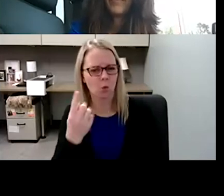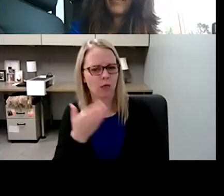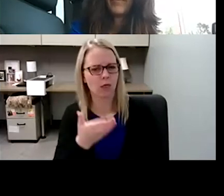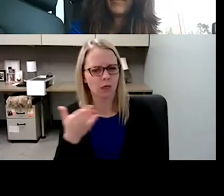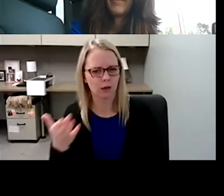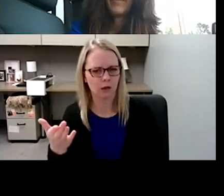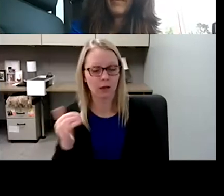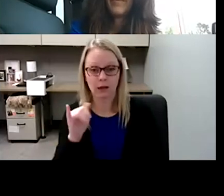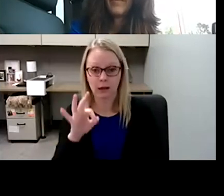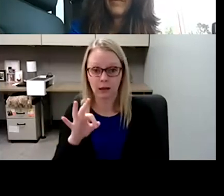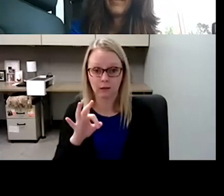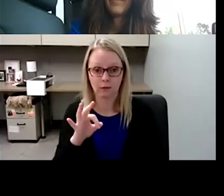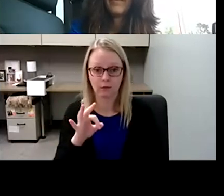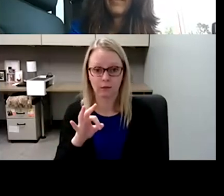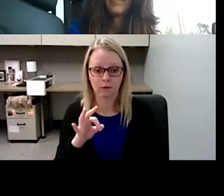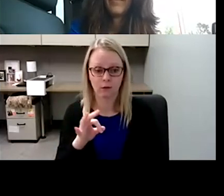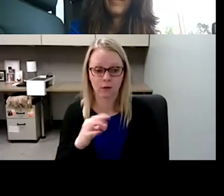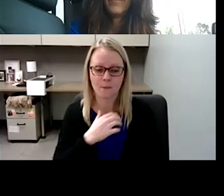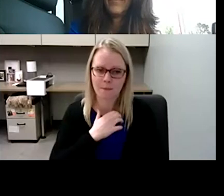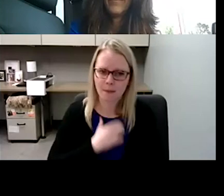if you're passionate about something,